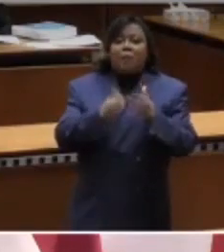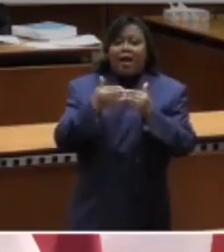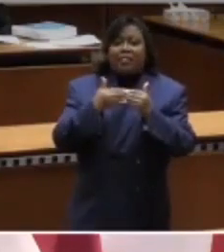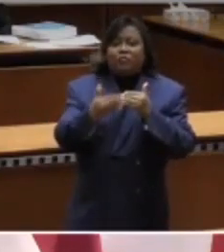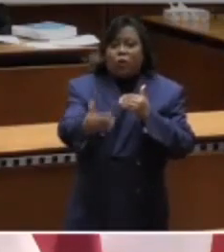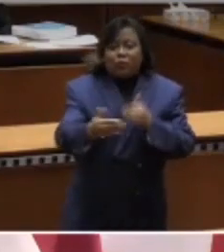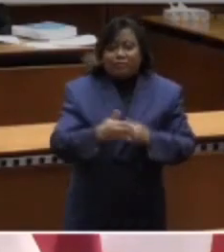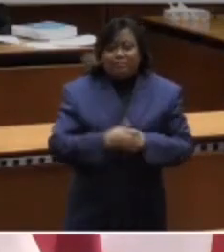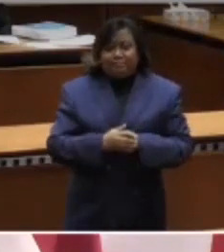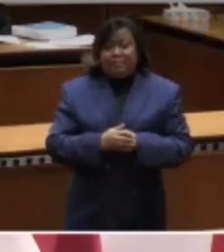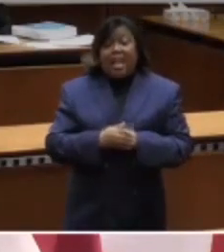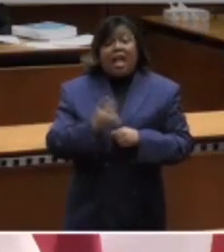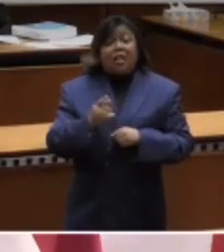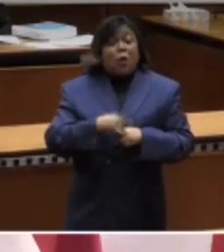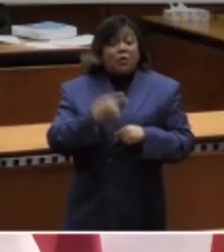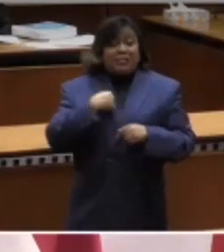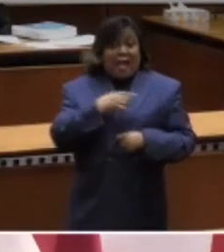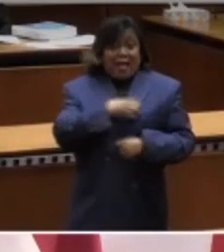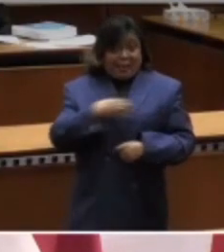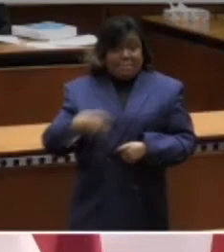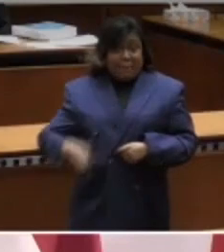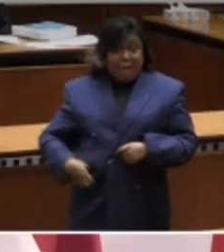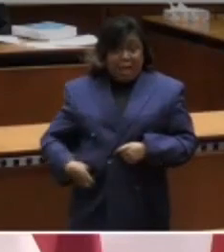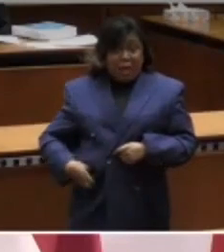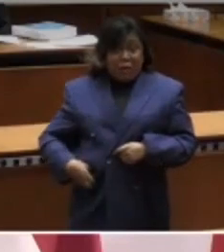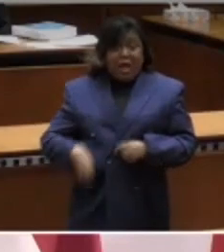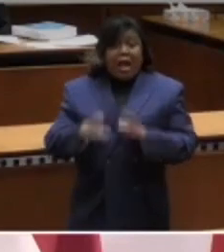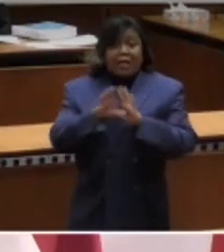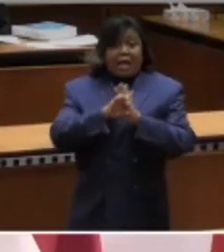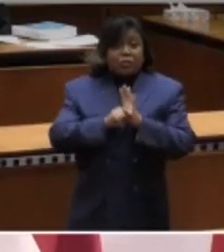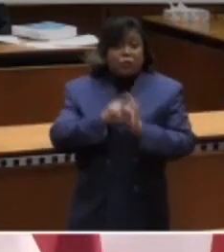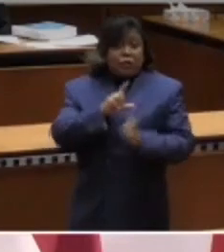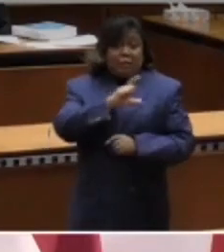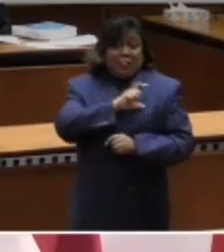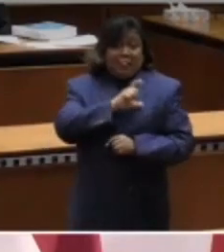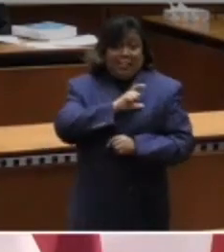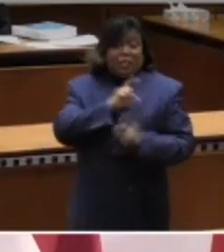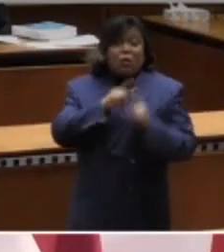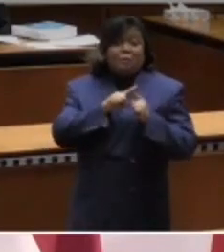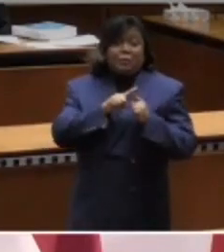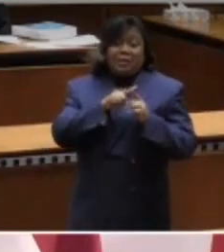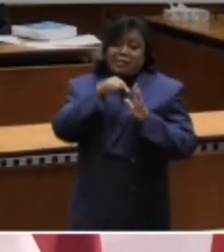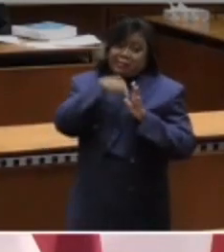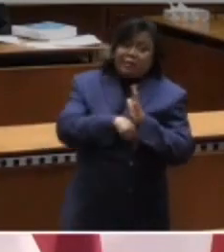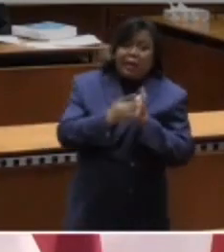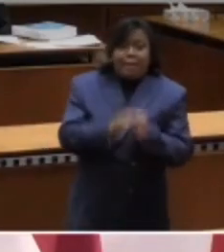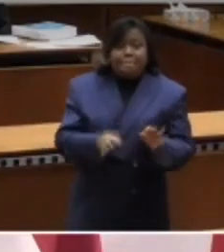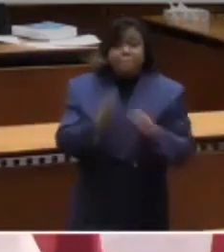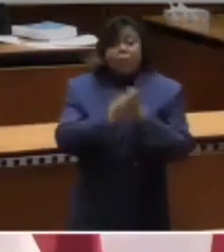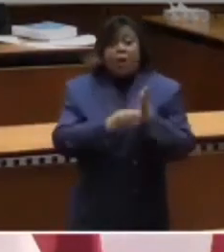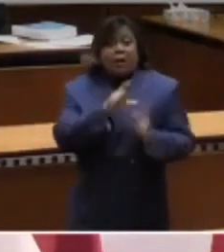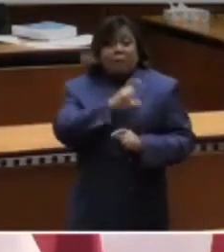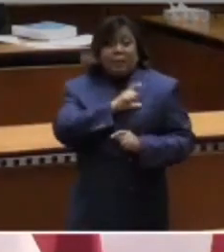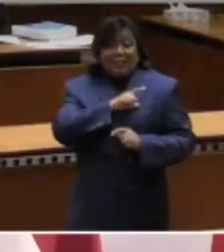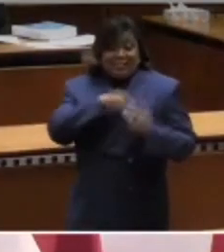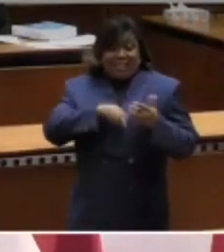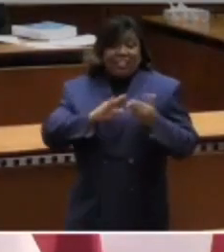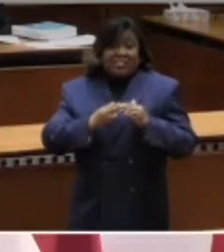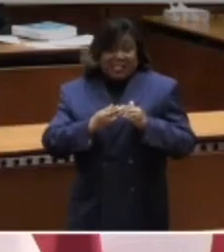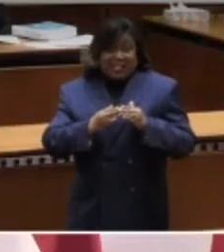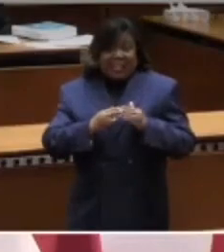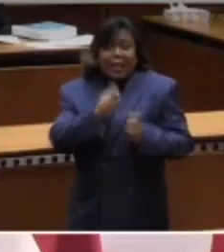forward. As long as I am mayor, constitutional policing will be an intrinsic part of policing in this